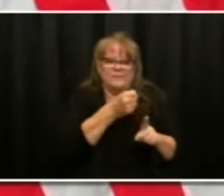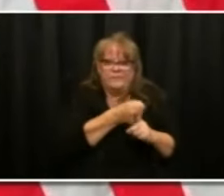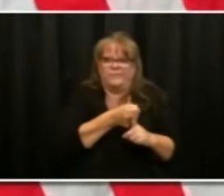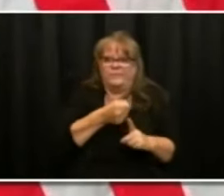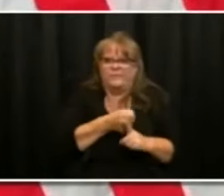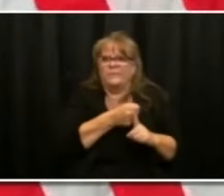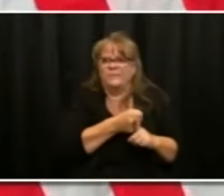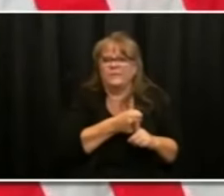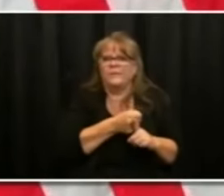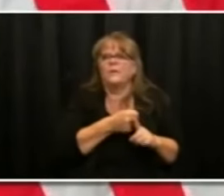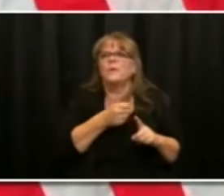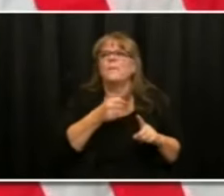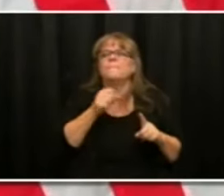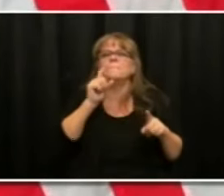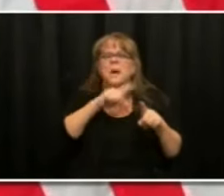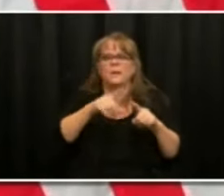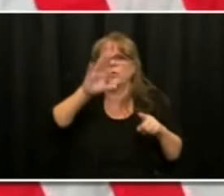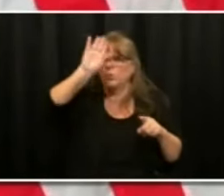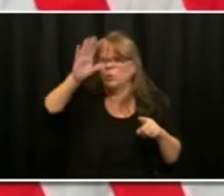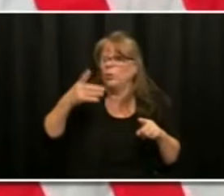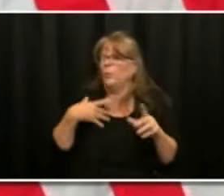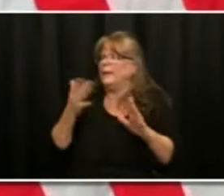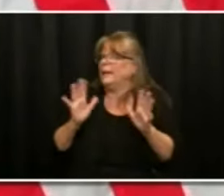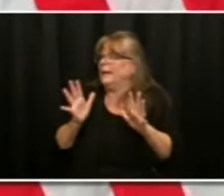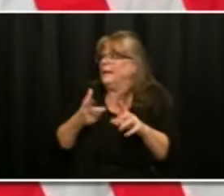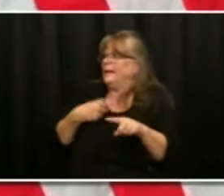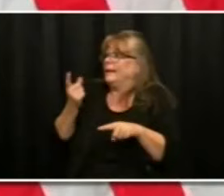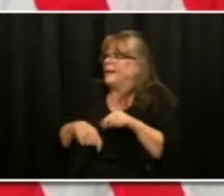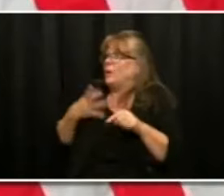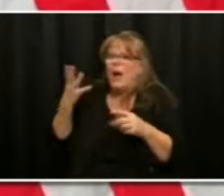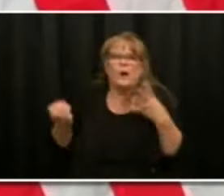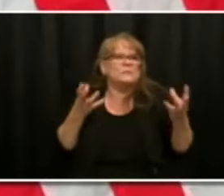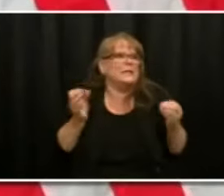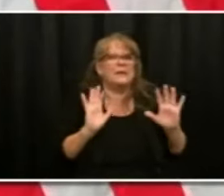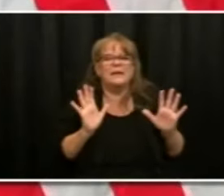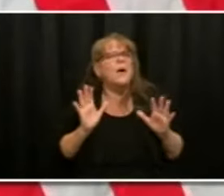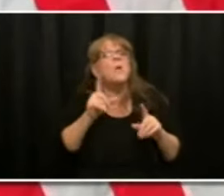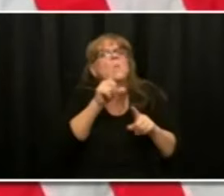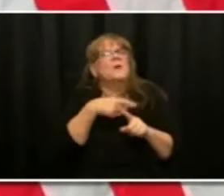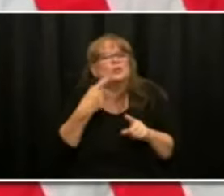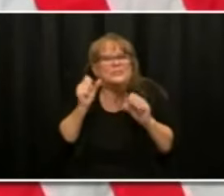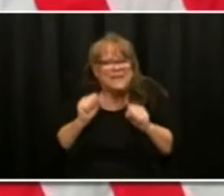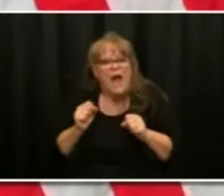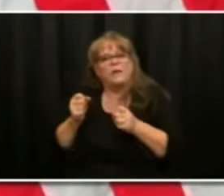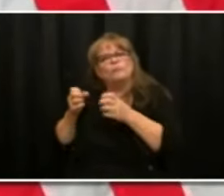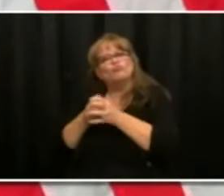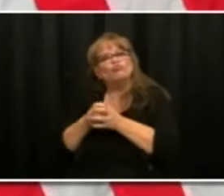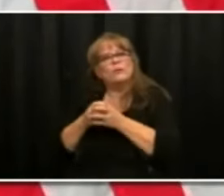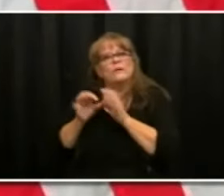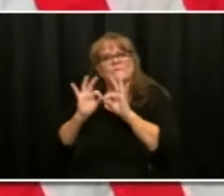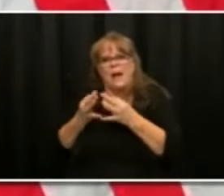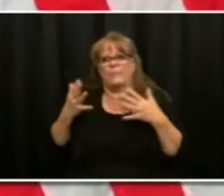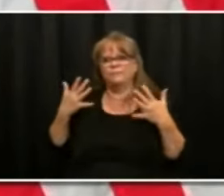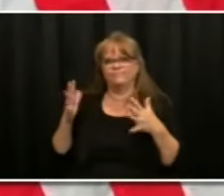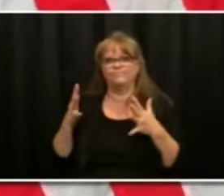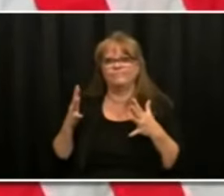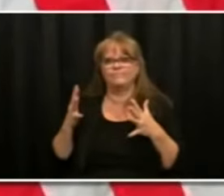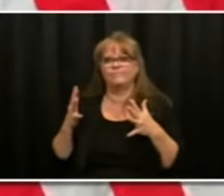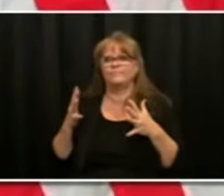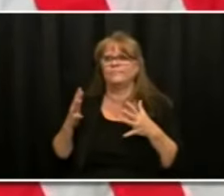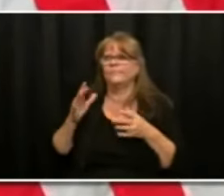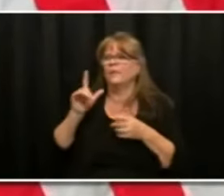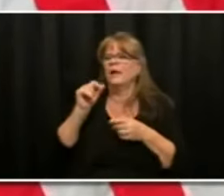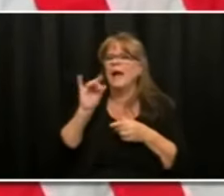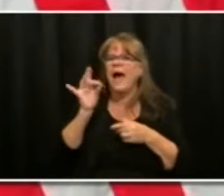it means go with just your household or one other household, right? The danger is 8 people, fine. If it's 8 individuals from 8